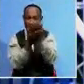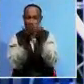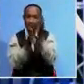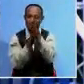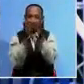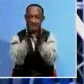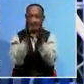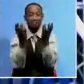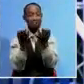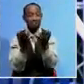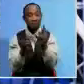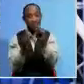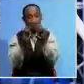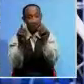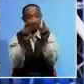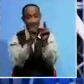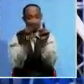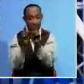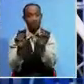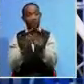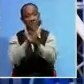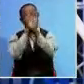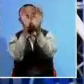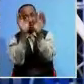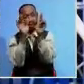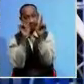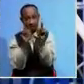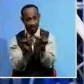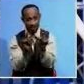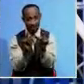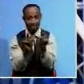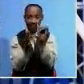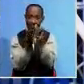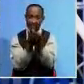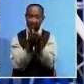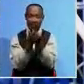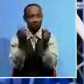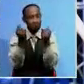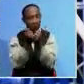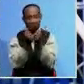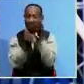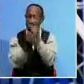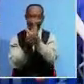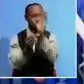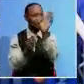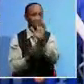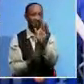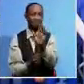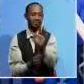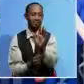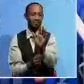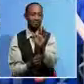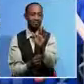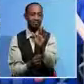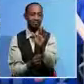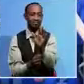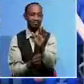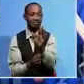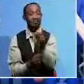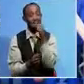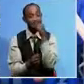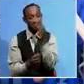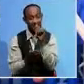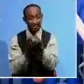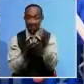economy. But also, we are very clear that we will not support corruption in this country. President Hichilema re-emphasized